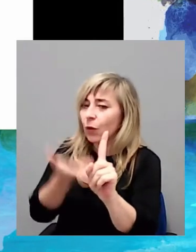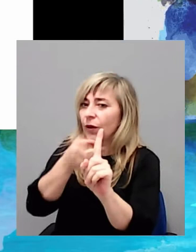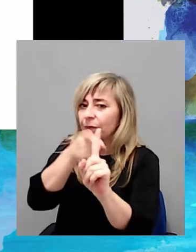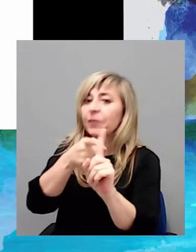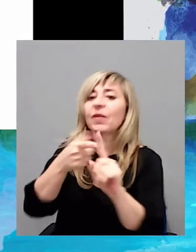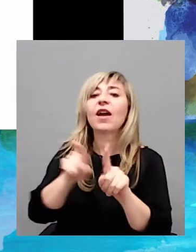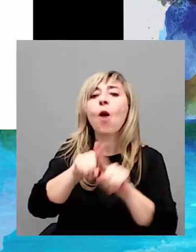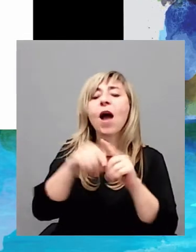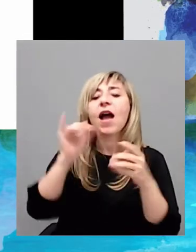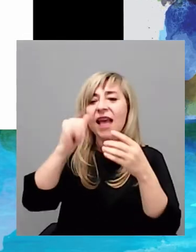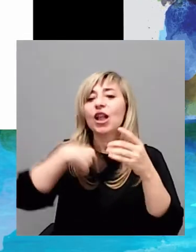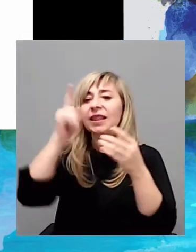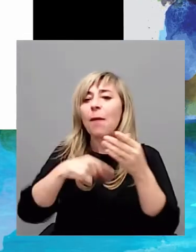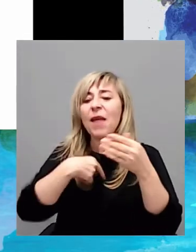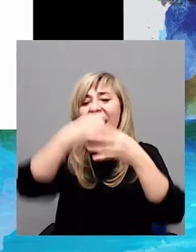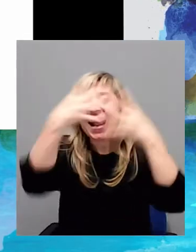of services.